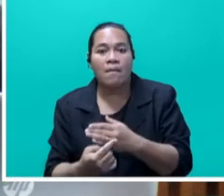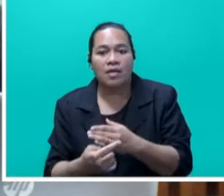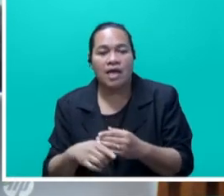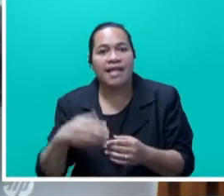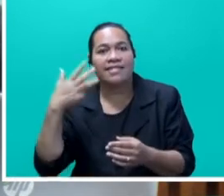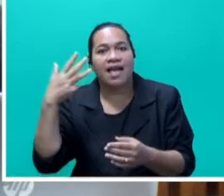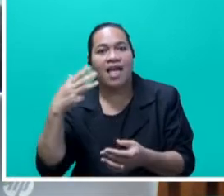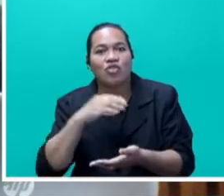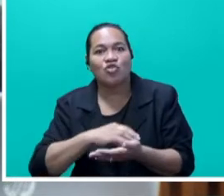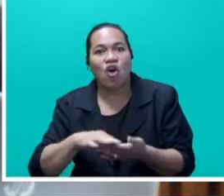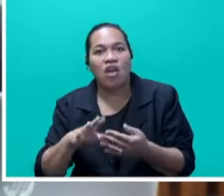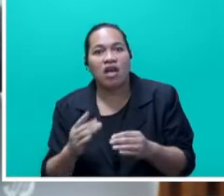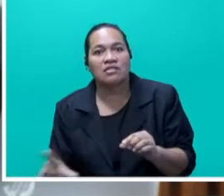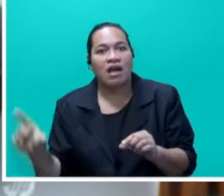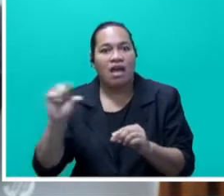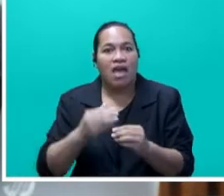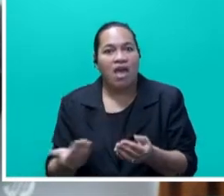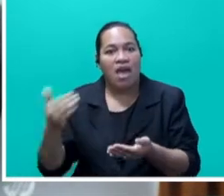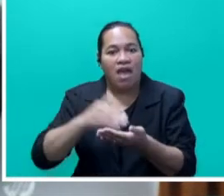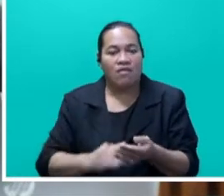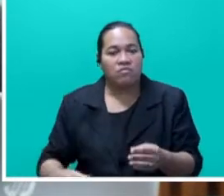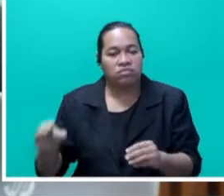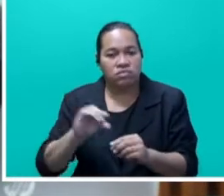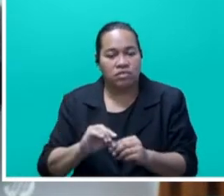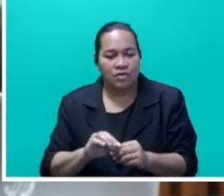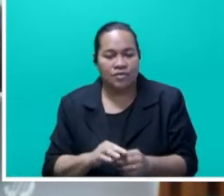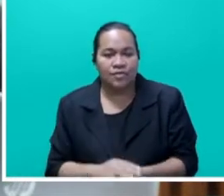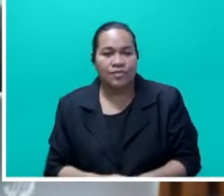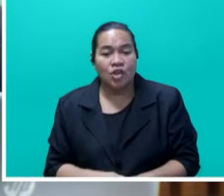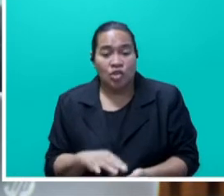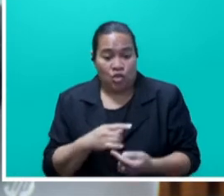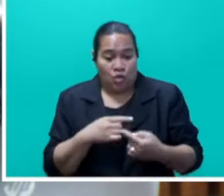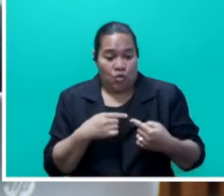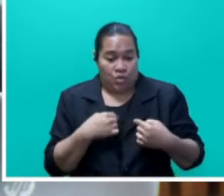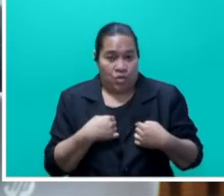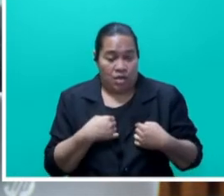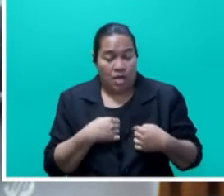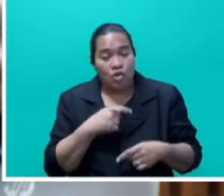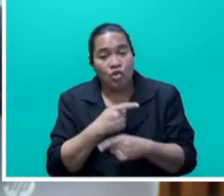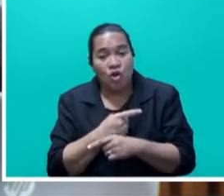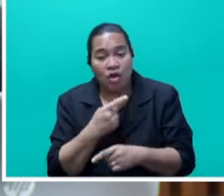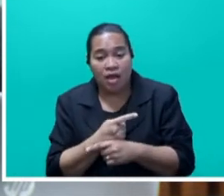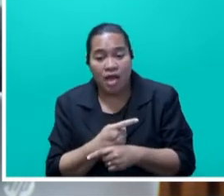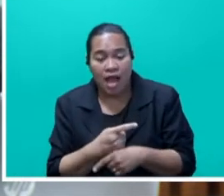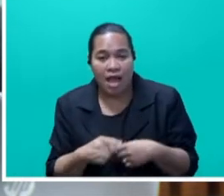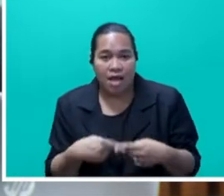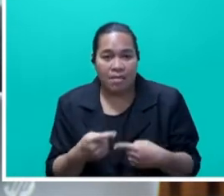Mr. Speaker. So that's the return on investment, Mr. Speaker. So whenever we the ministry, when we talk about